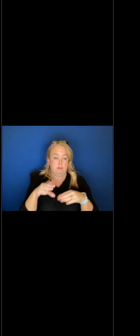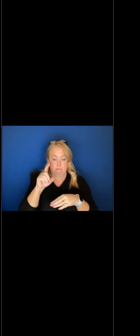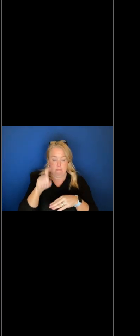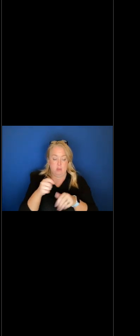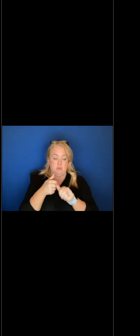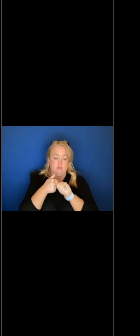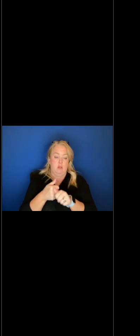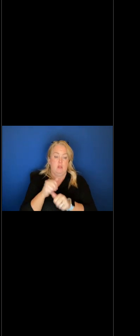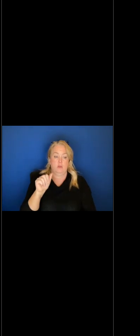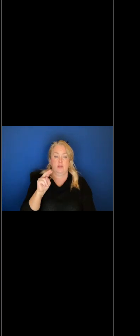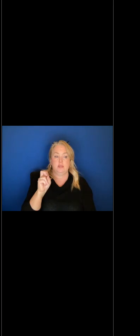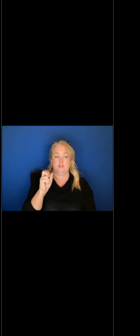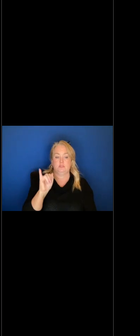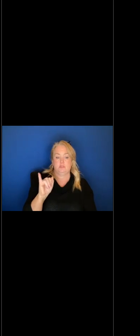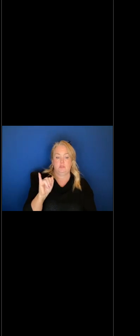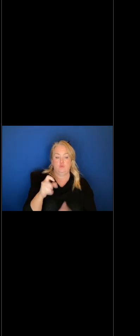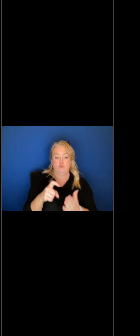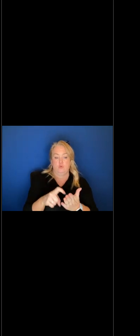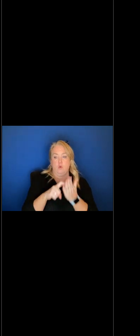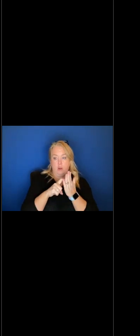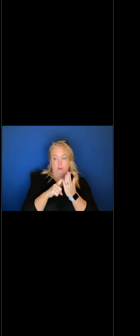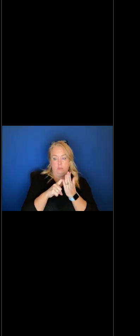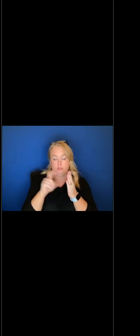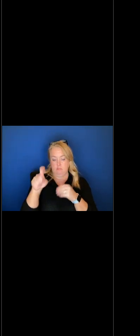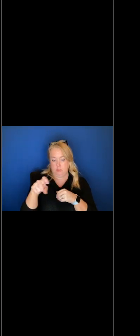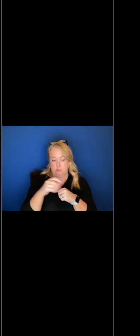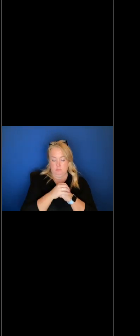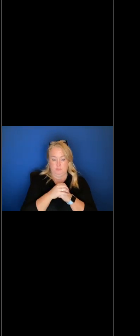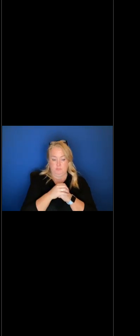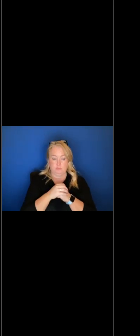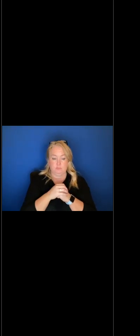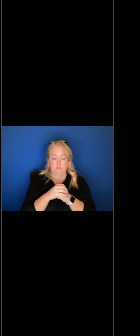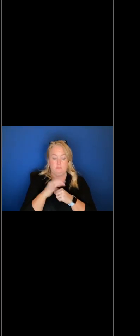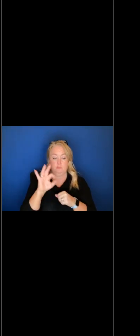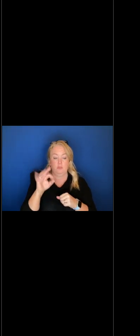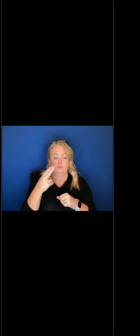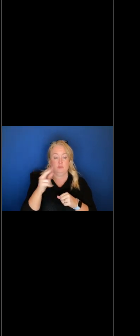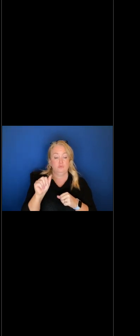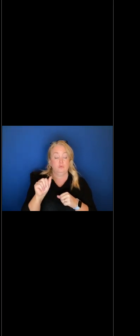dwellings must meet ANSI requirements.